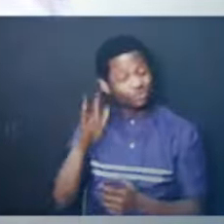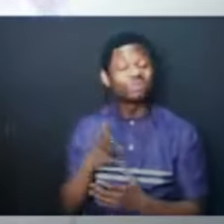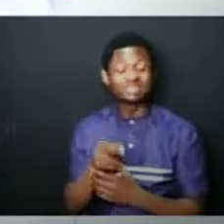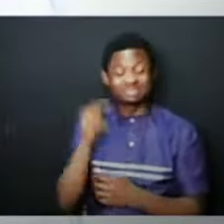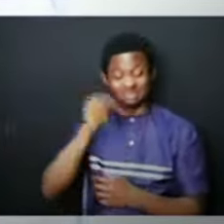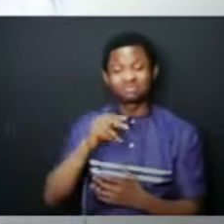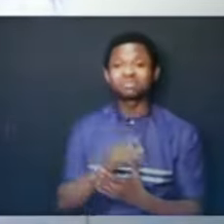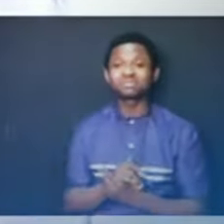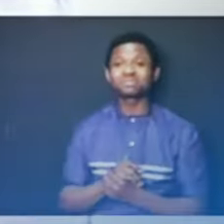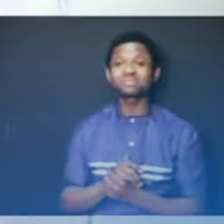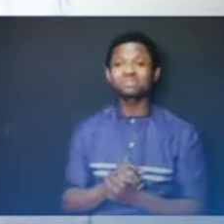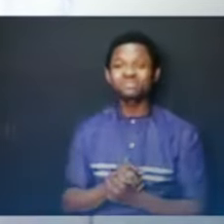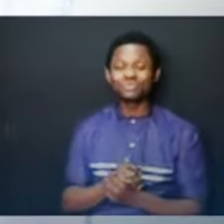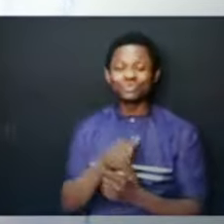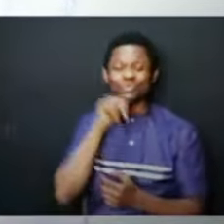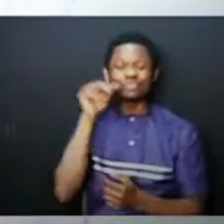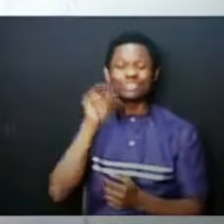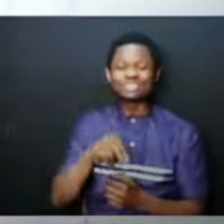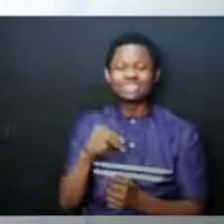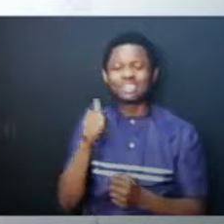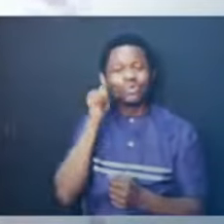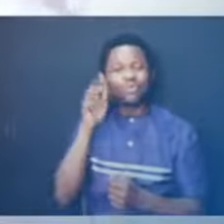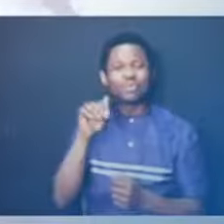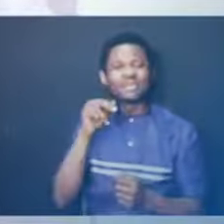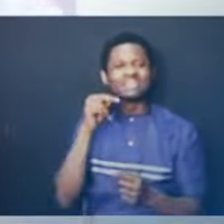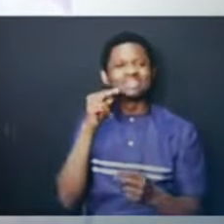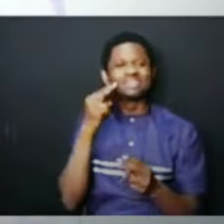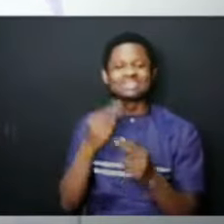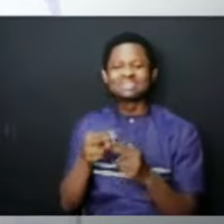don't need the Jezebelical wives. So.